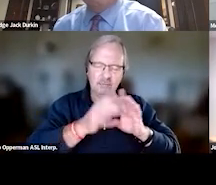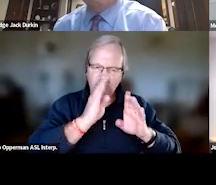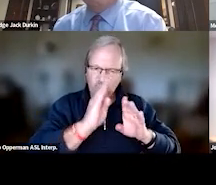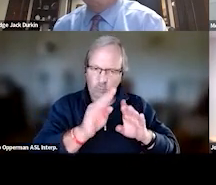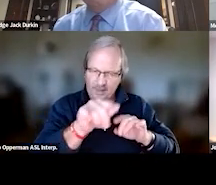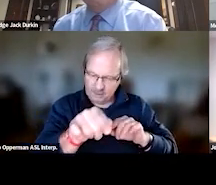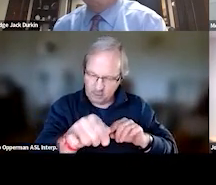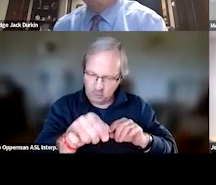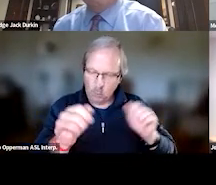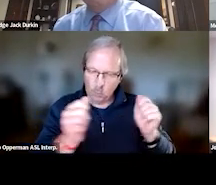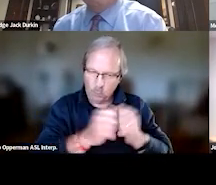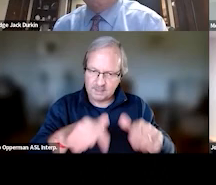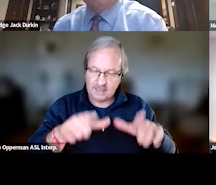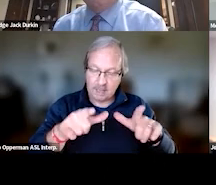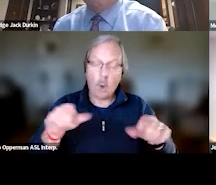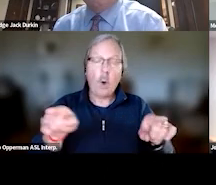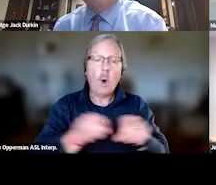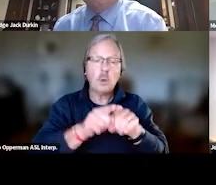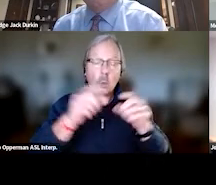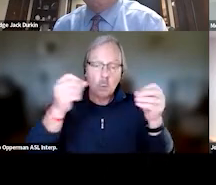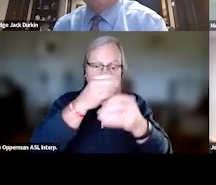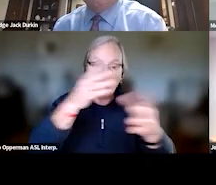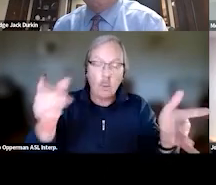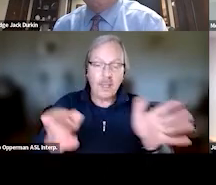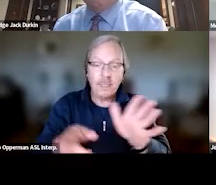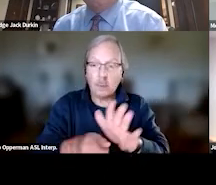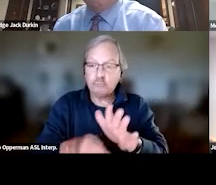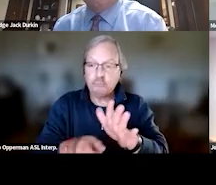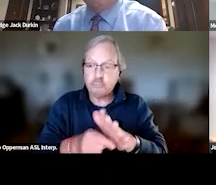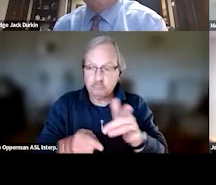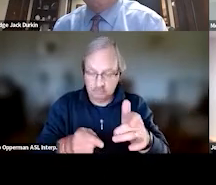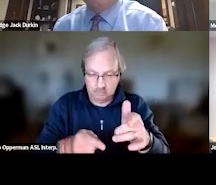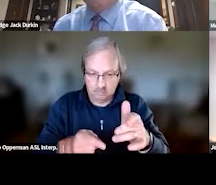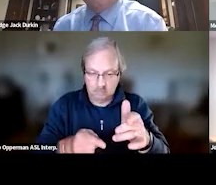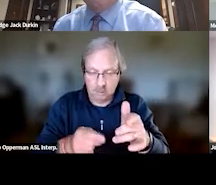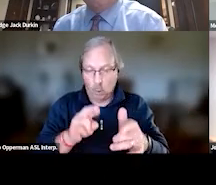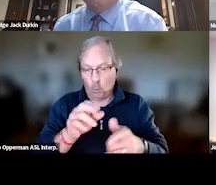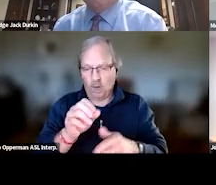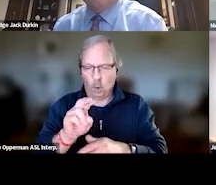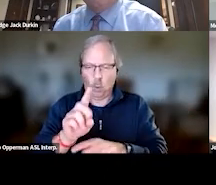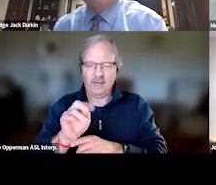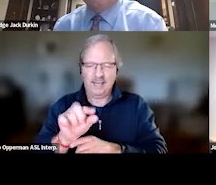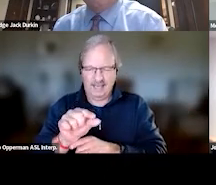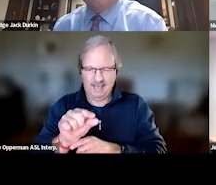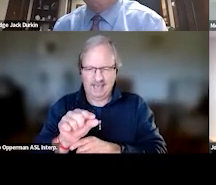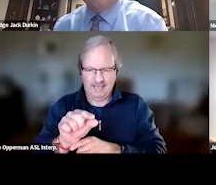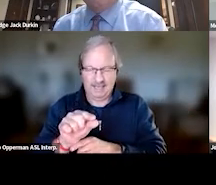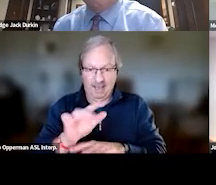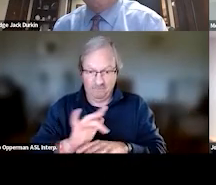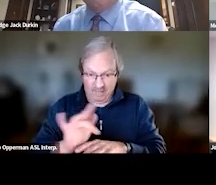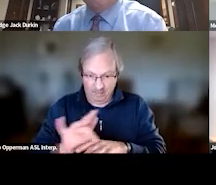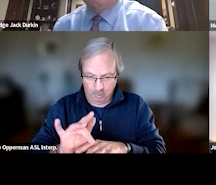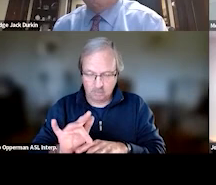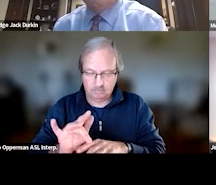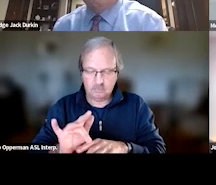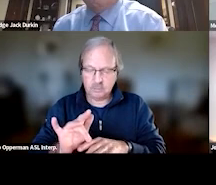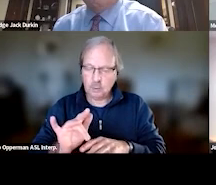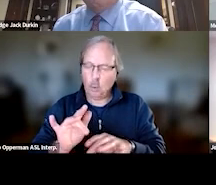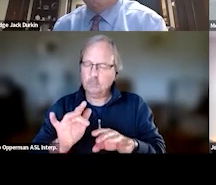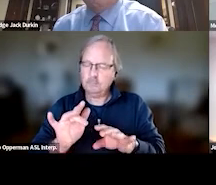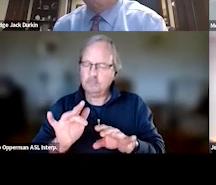send you a notification when the recording is available on SAMHSA's YouTube. So just stay tuned for that.